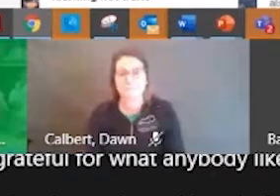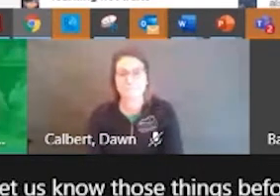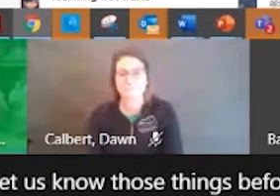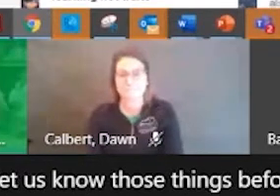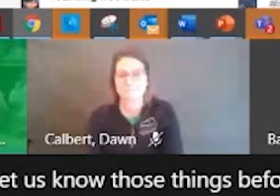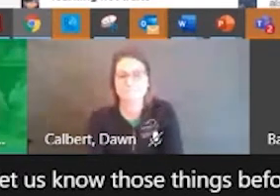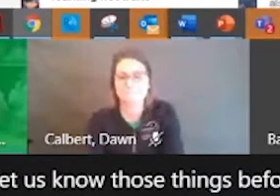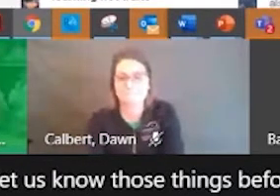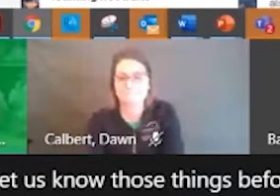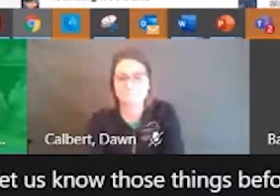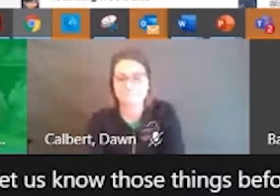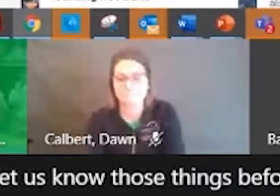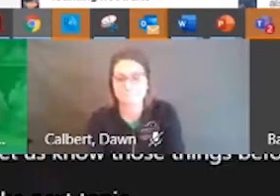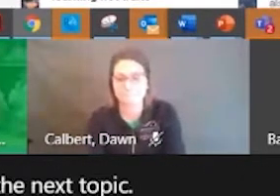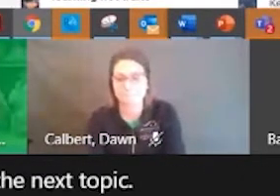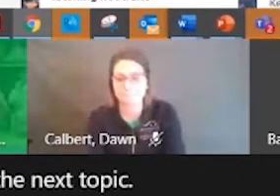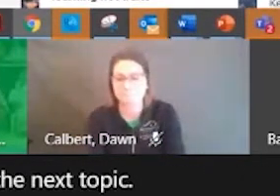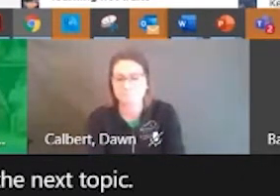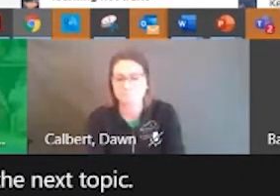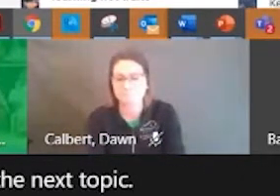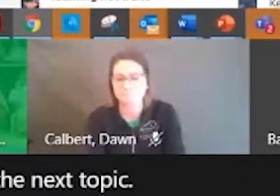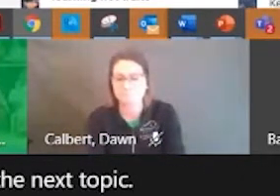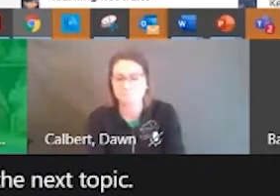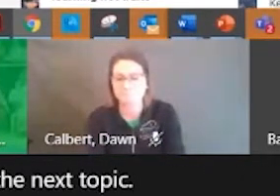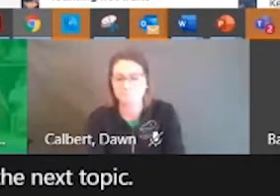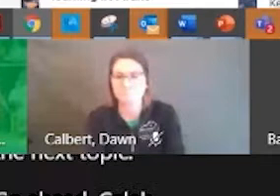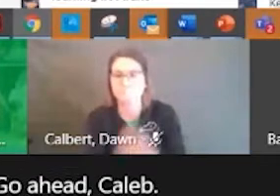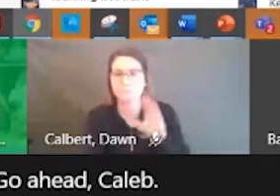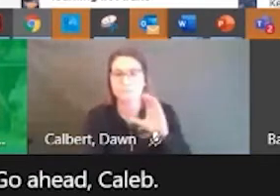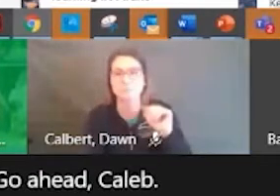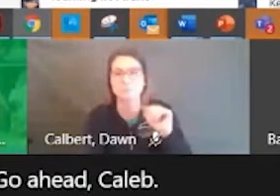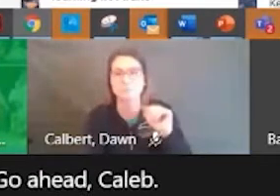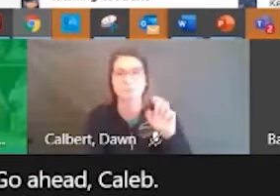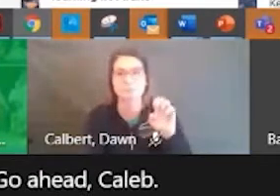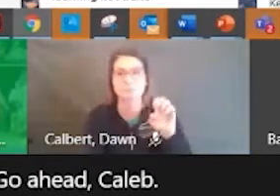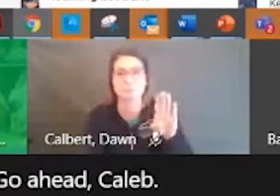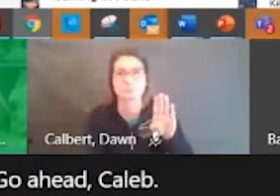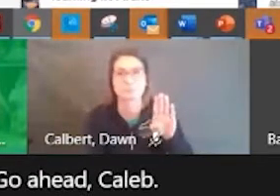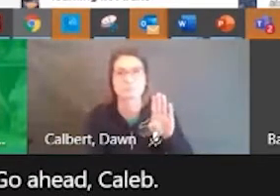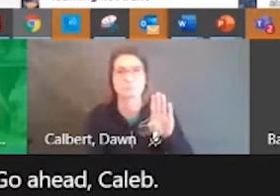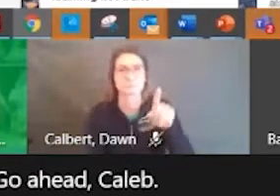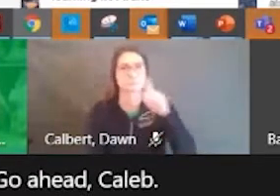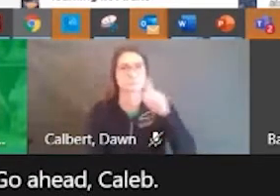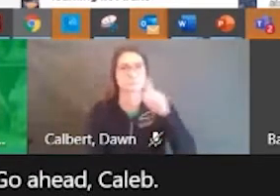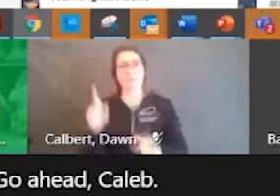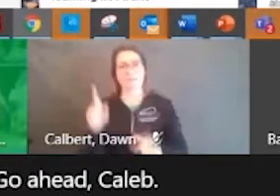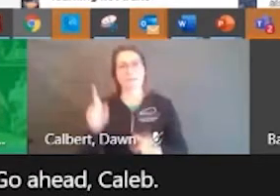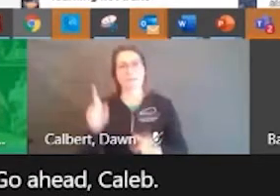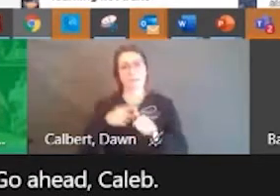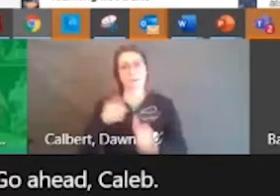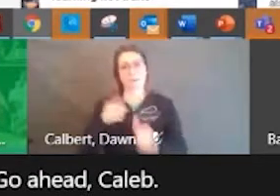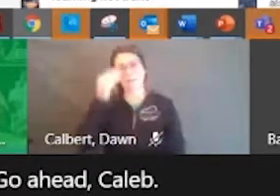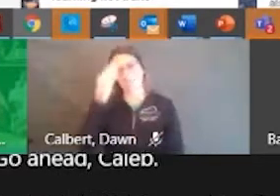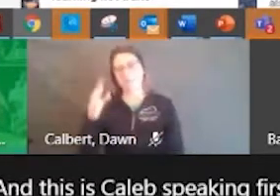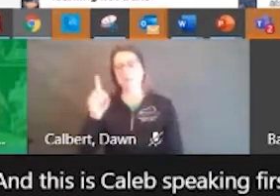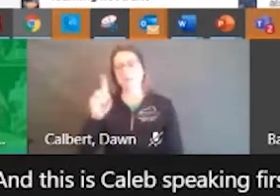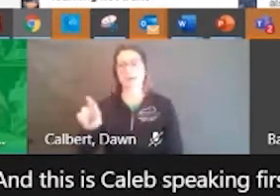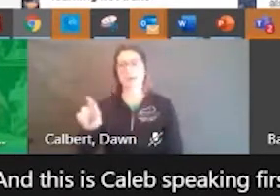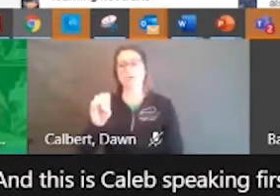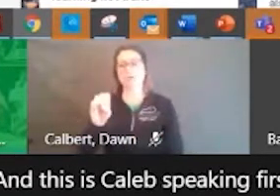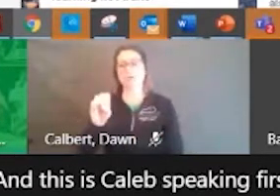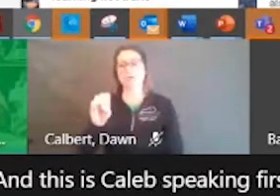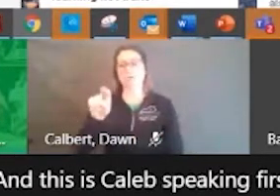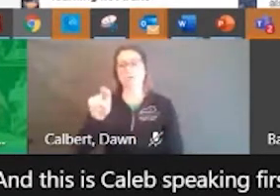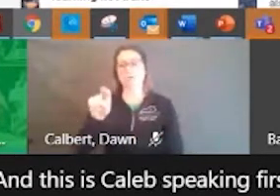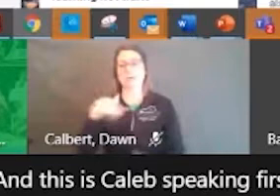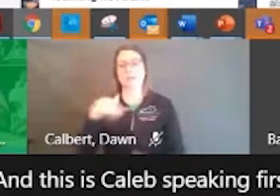ahead, Caleb. This is Caleb speaking. First of all, Dr. Sweeney, I'd like to share an experience